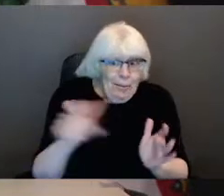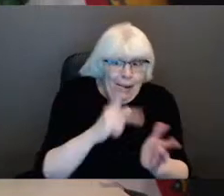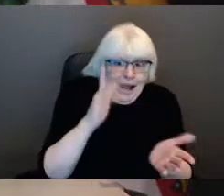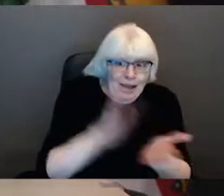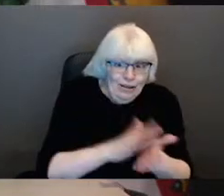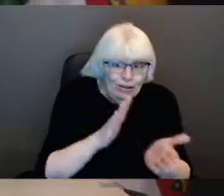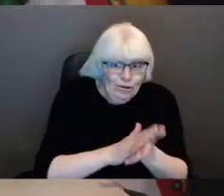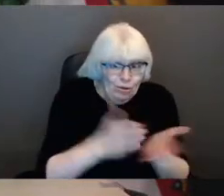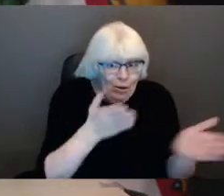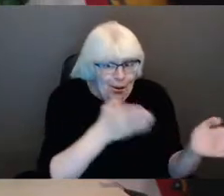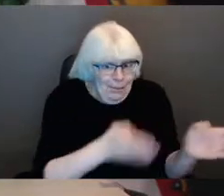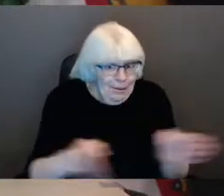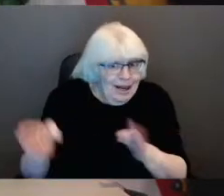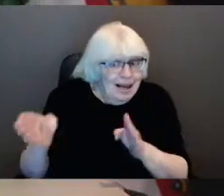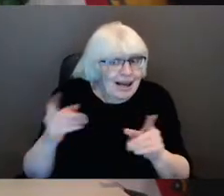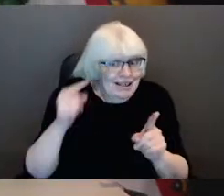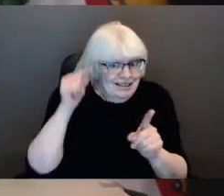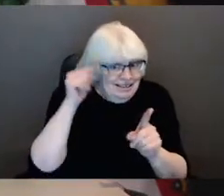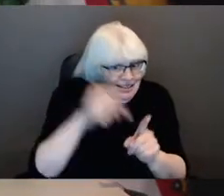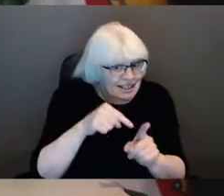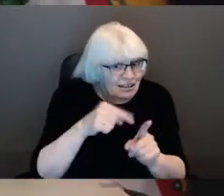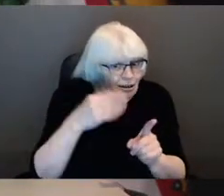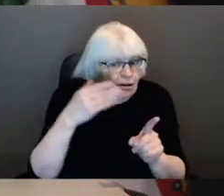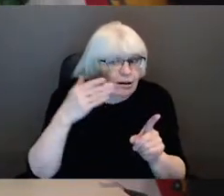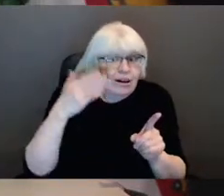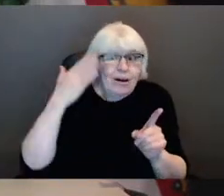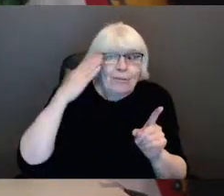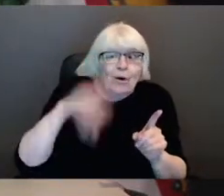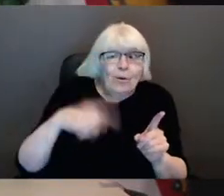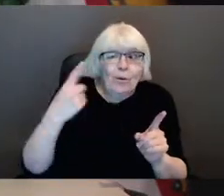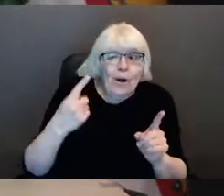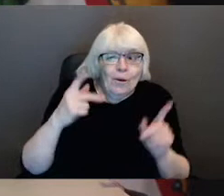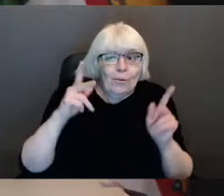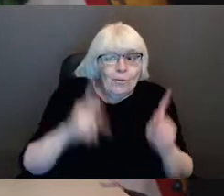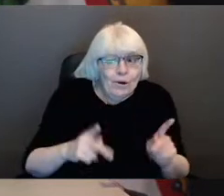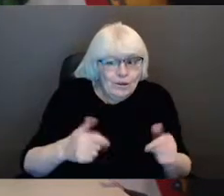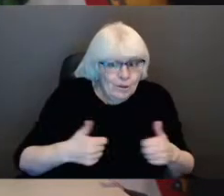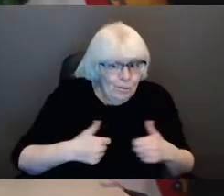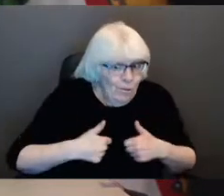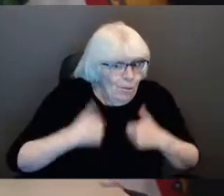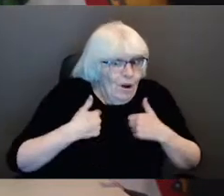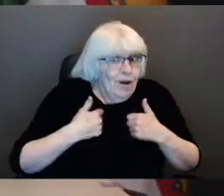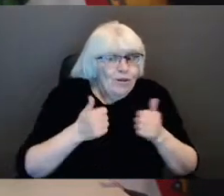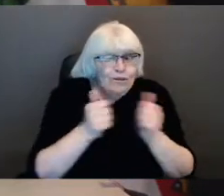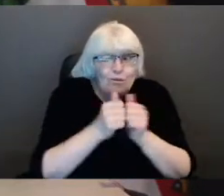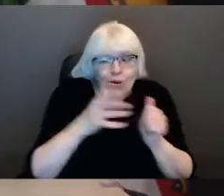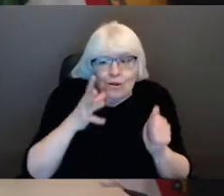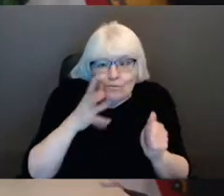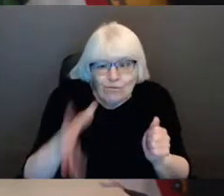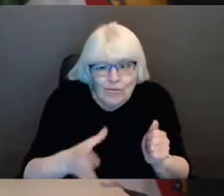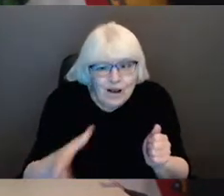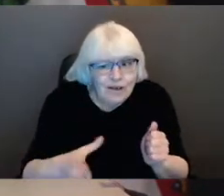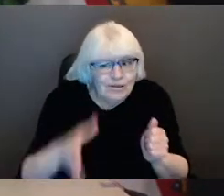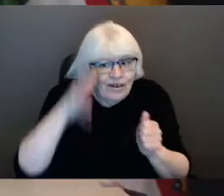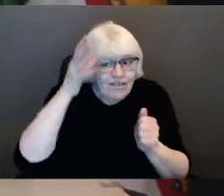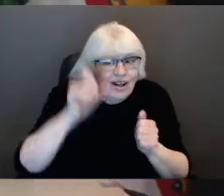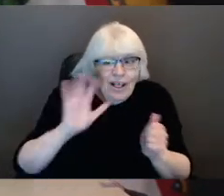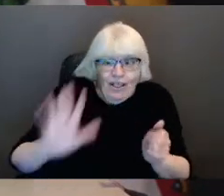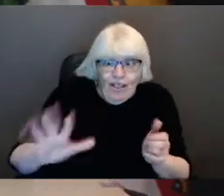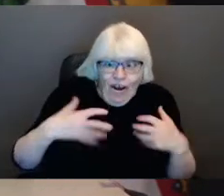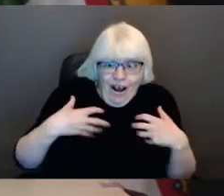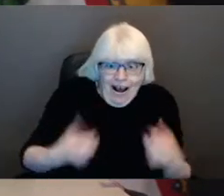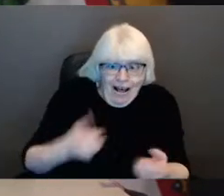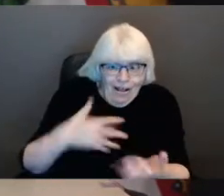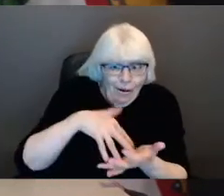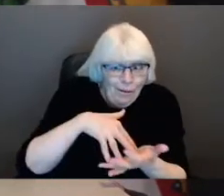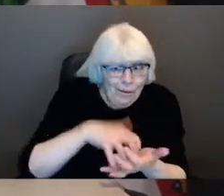that an individual lives with two of their grandparents who are immunocompromised, and what indication or